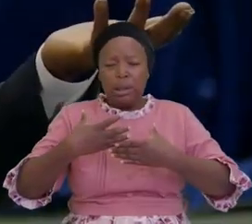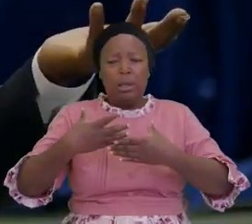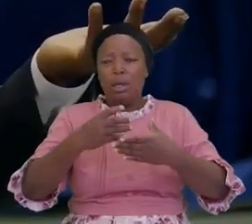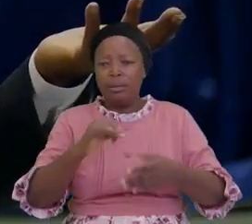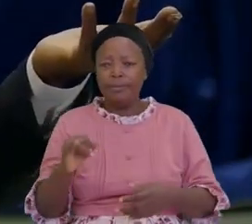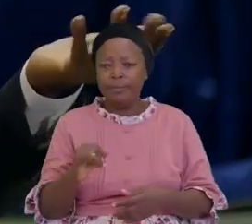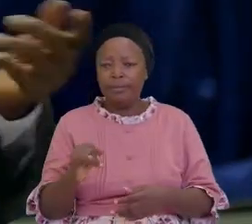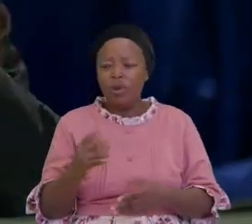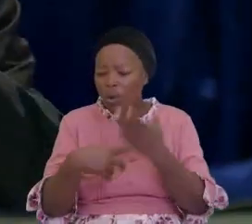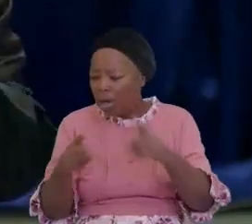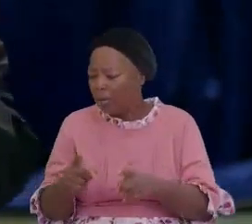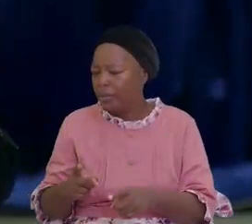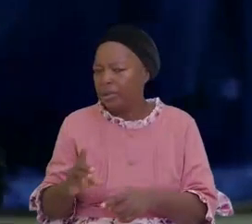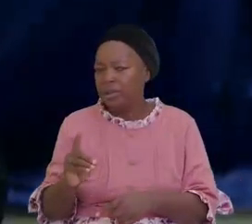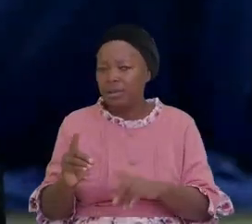What happened?